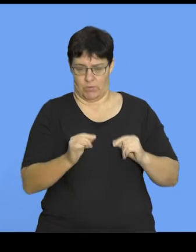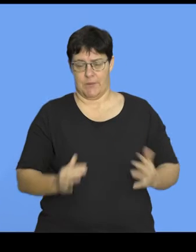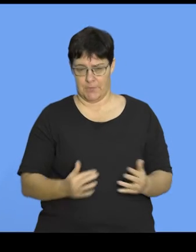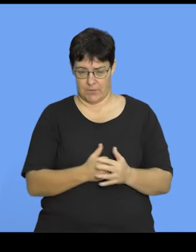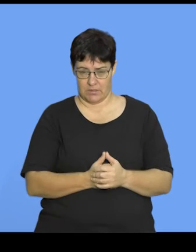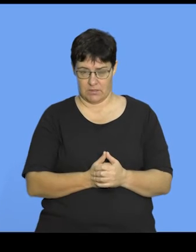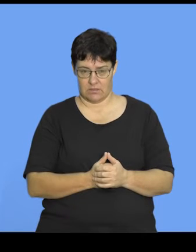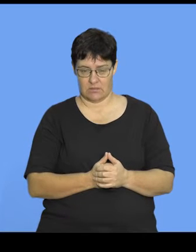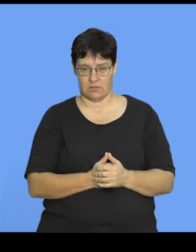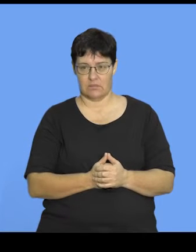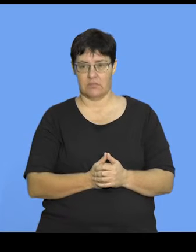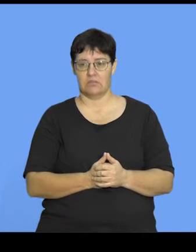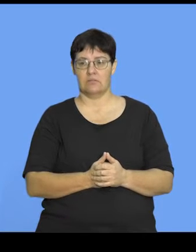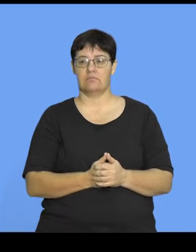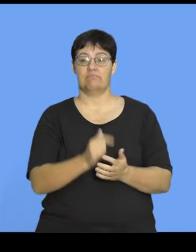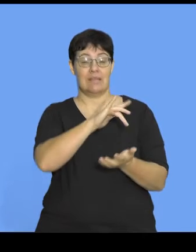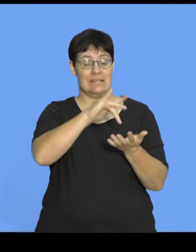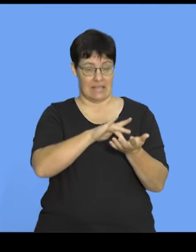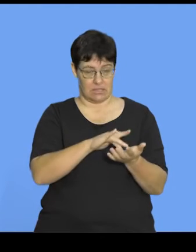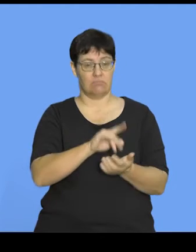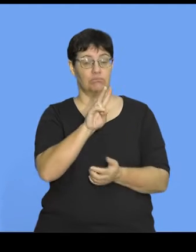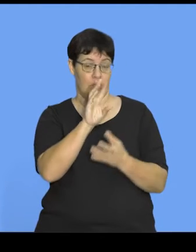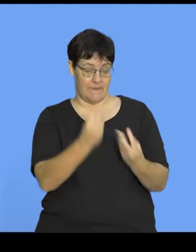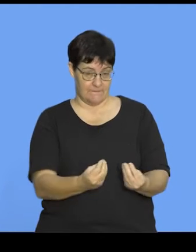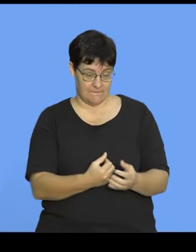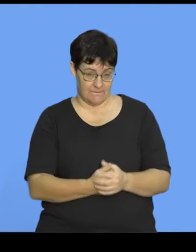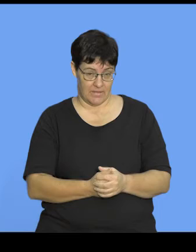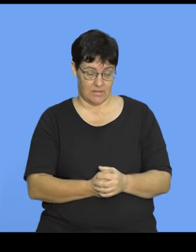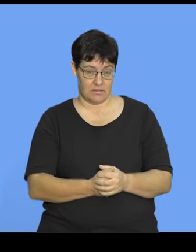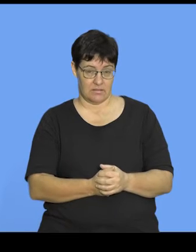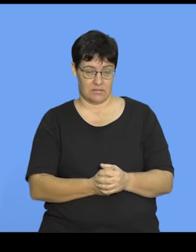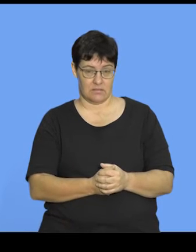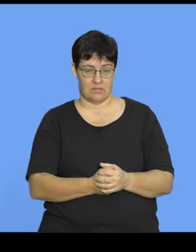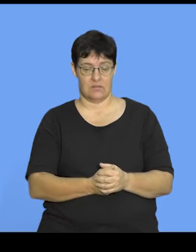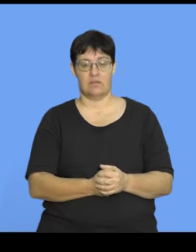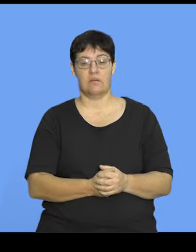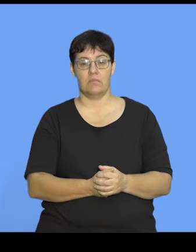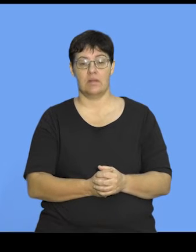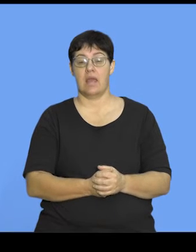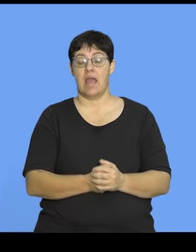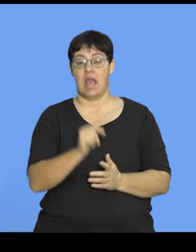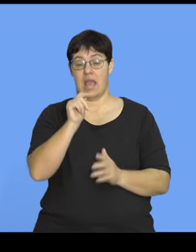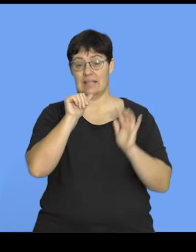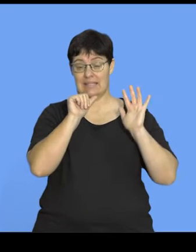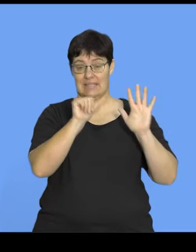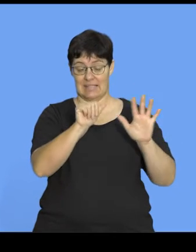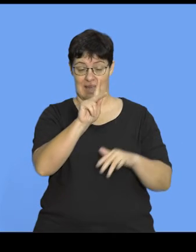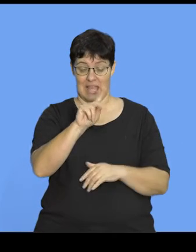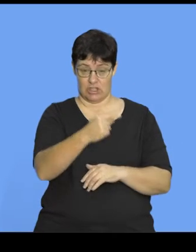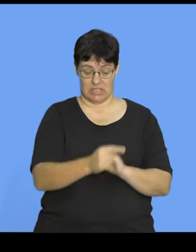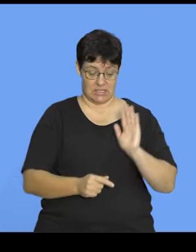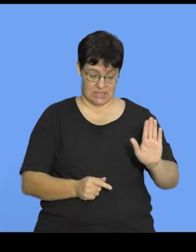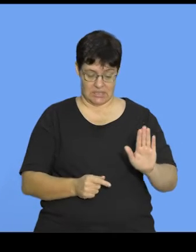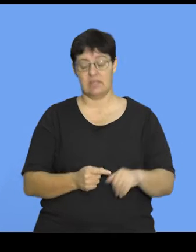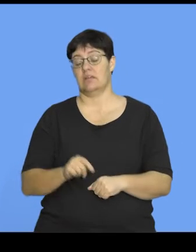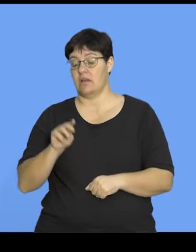So we have the two centerpieces. This is what we're saying. We've got a mass, which is 6 kilograms. We've got a mass, which